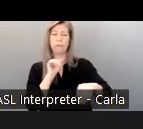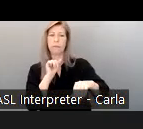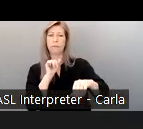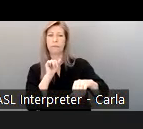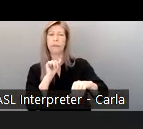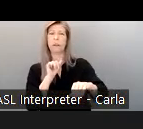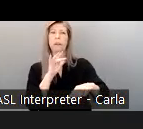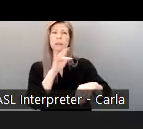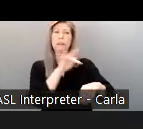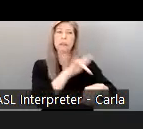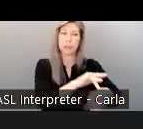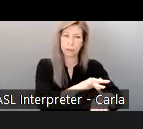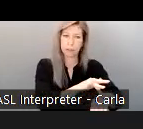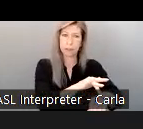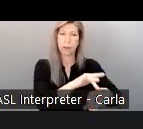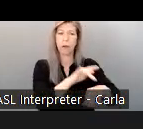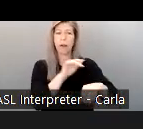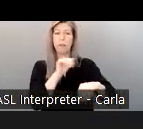expand.